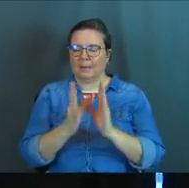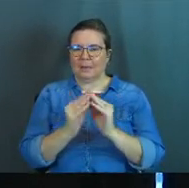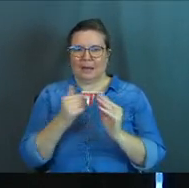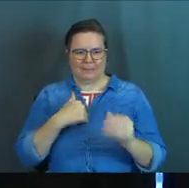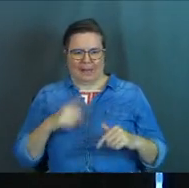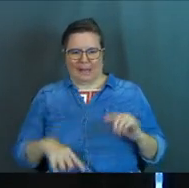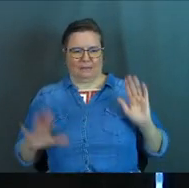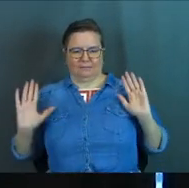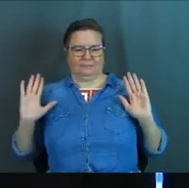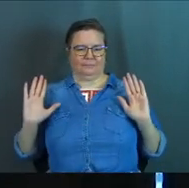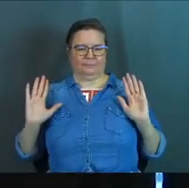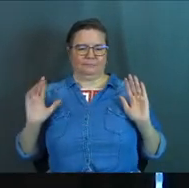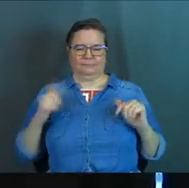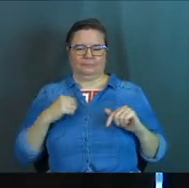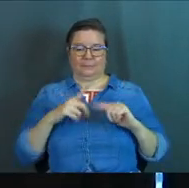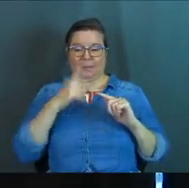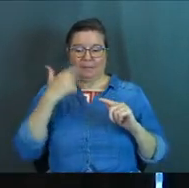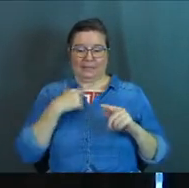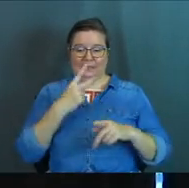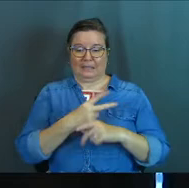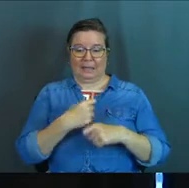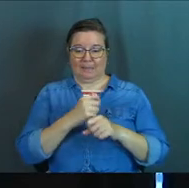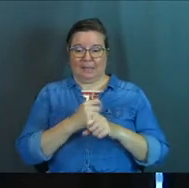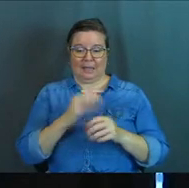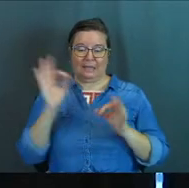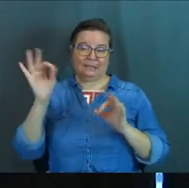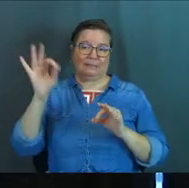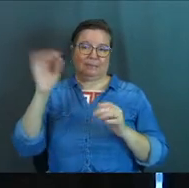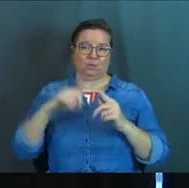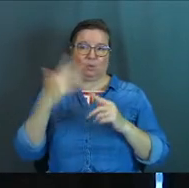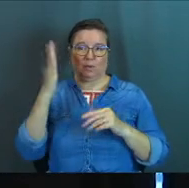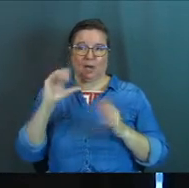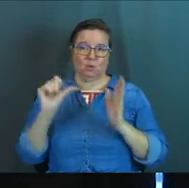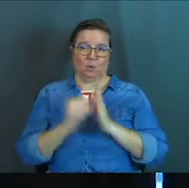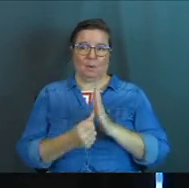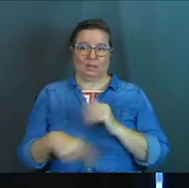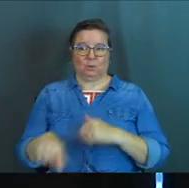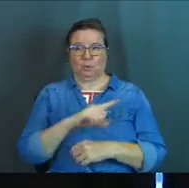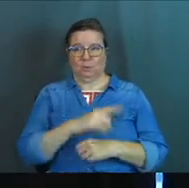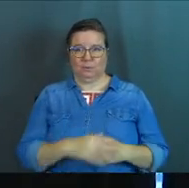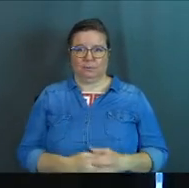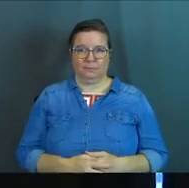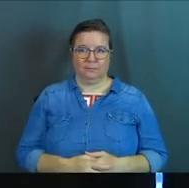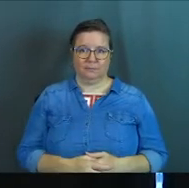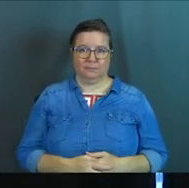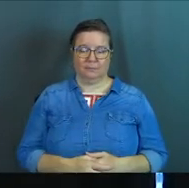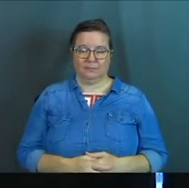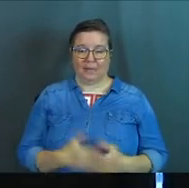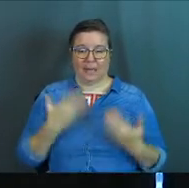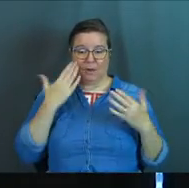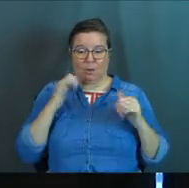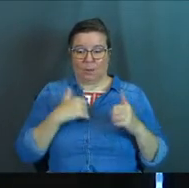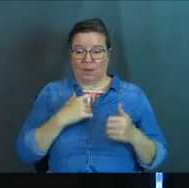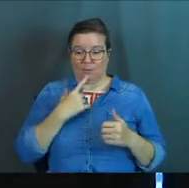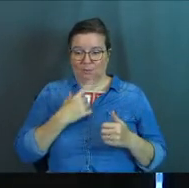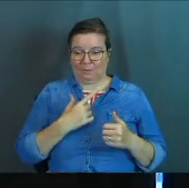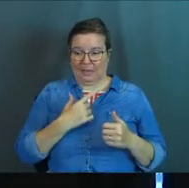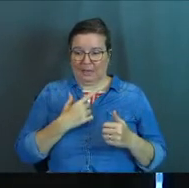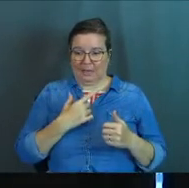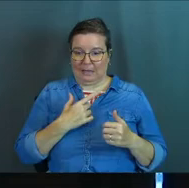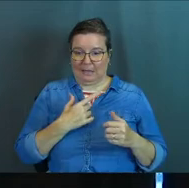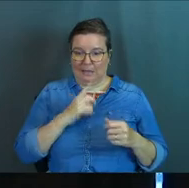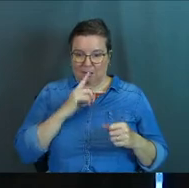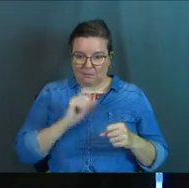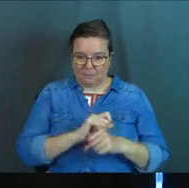prayer? And I'm like, I can't. Because I'll keep making speeches to God to impress all of you. I don't know how to say an authentic